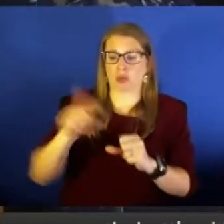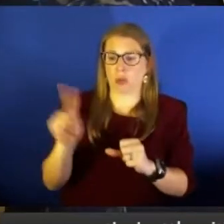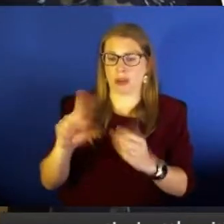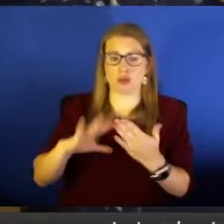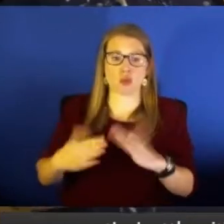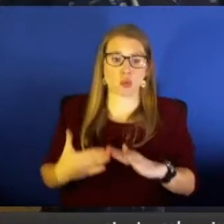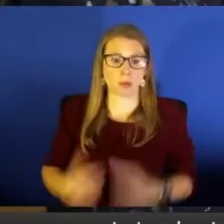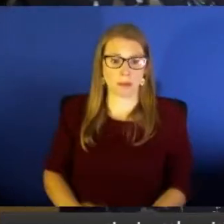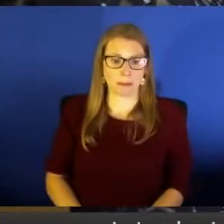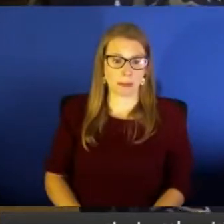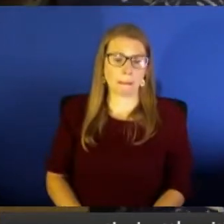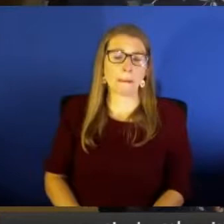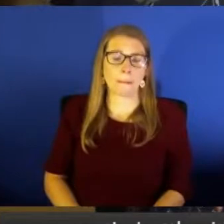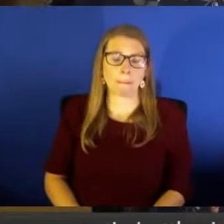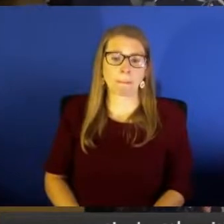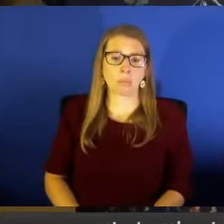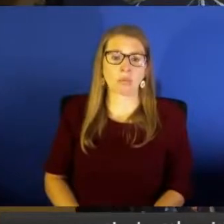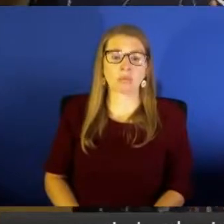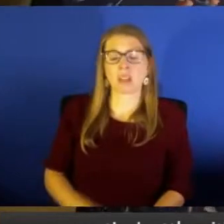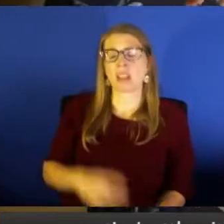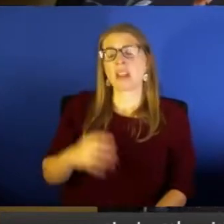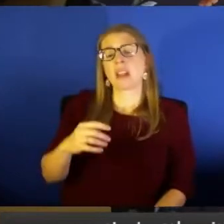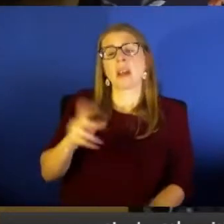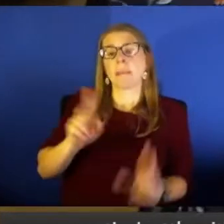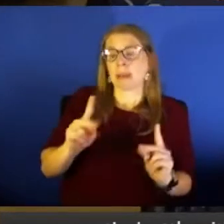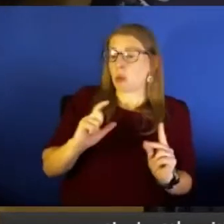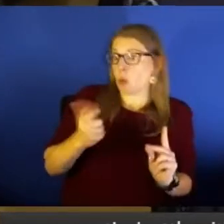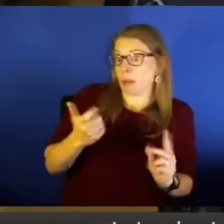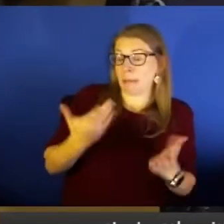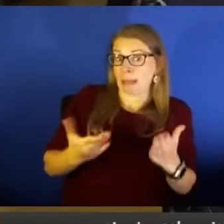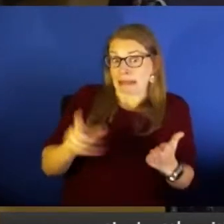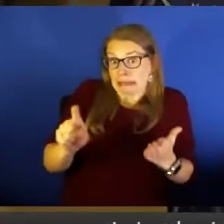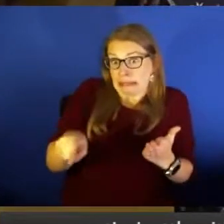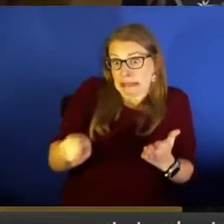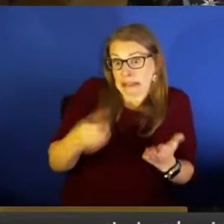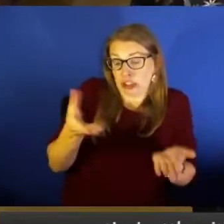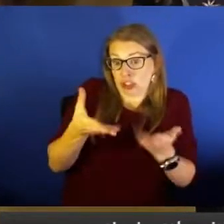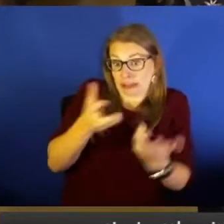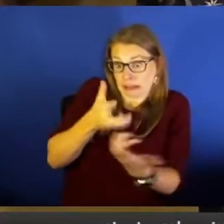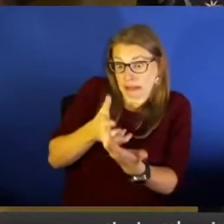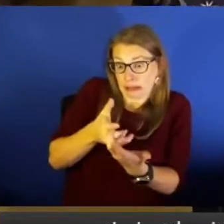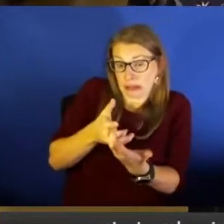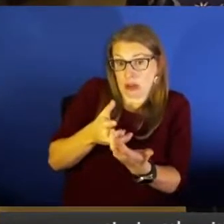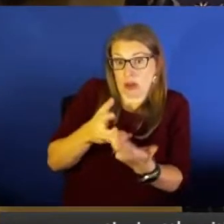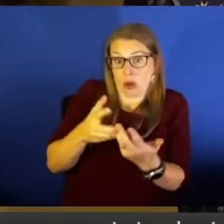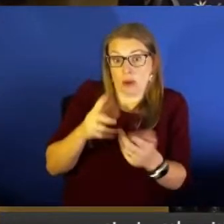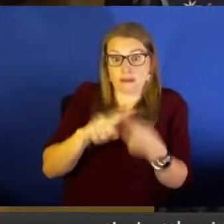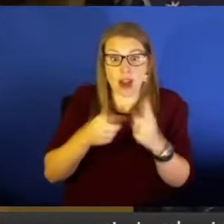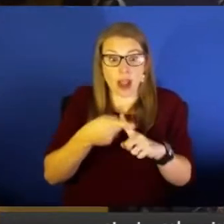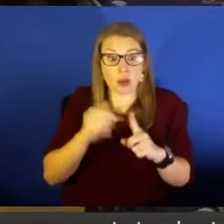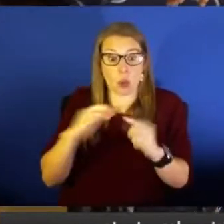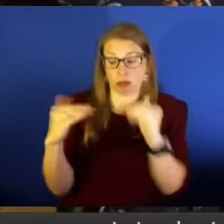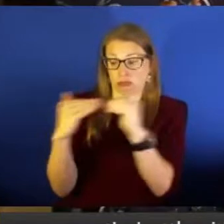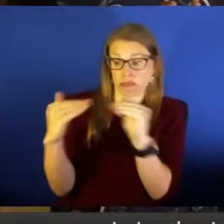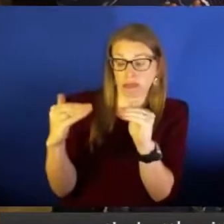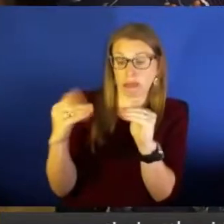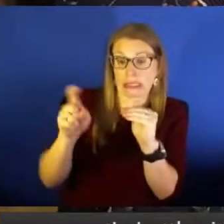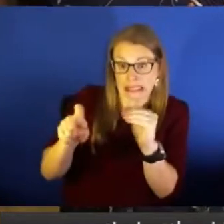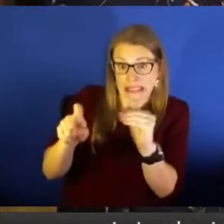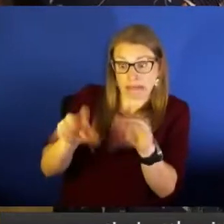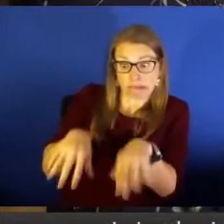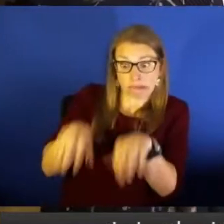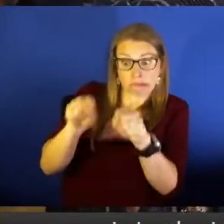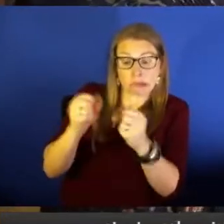might really need these services, or maybe has a family member or a friend or a colleague who needs these services? What do you want them to know? Well, I'd say that there is